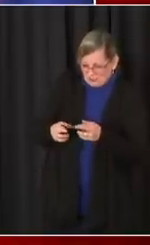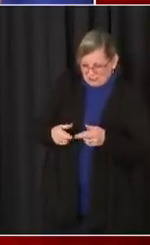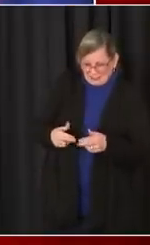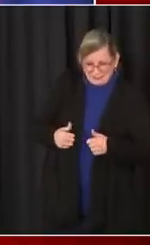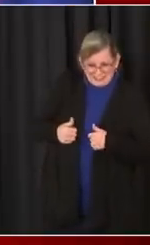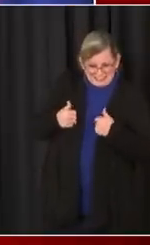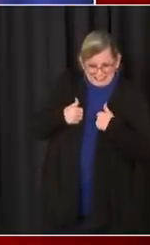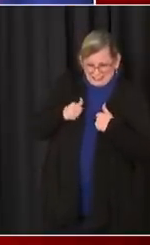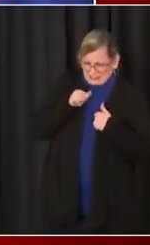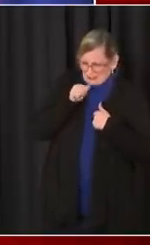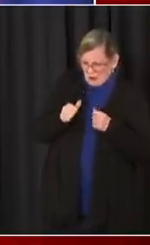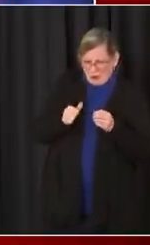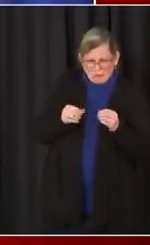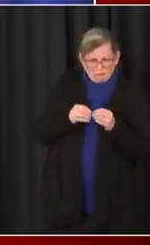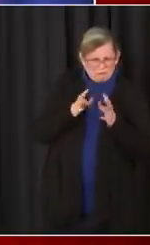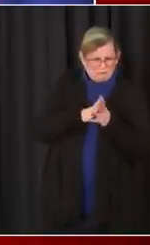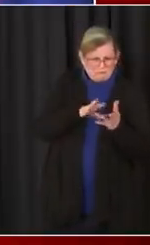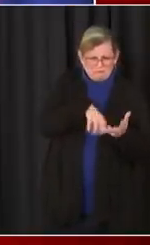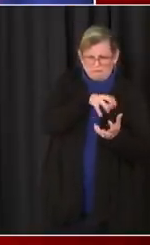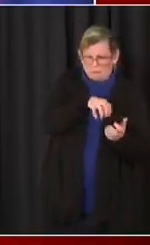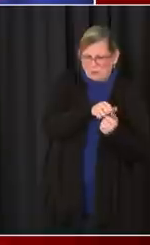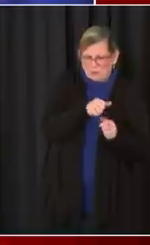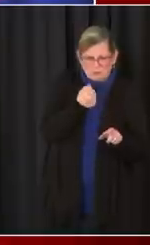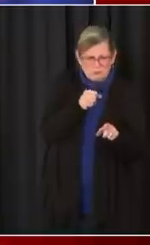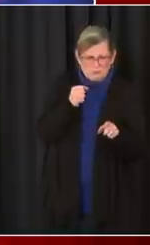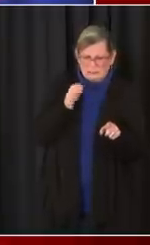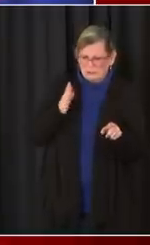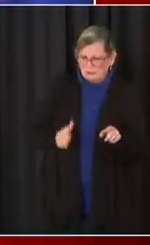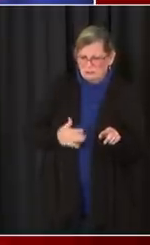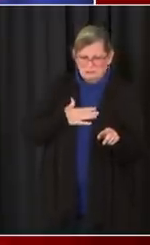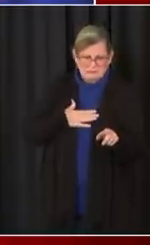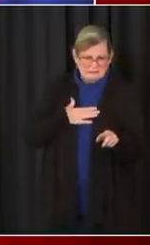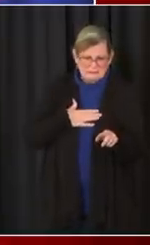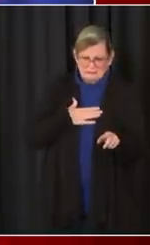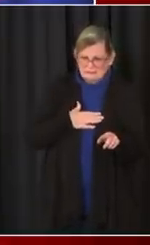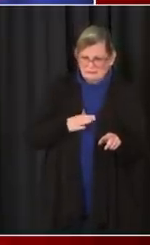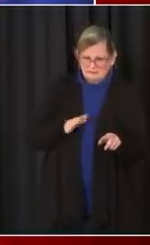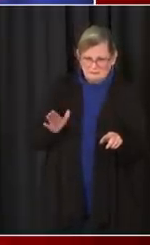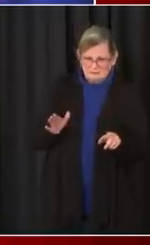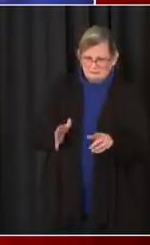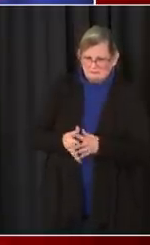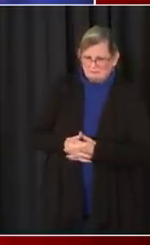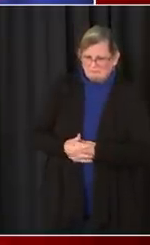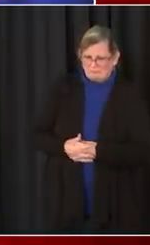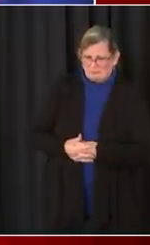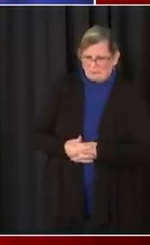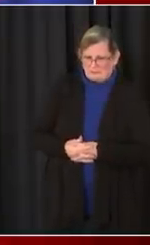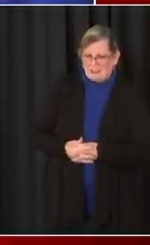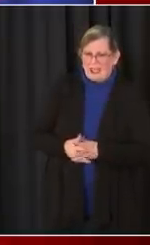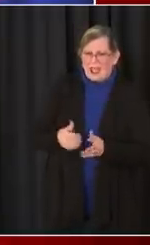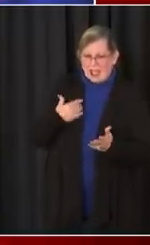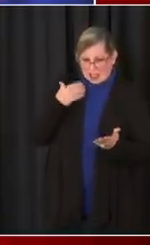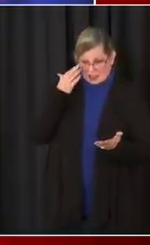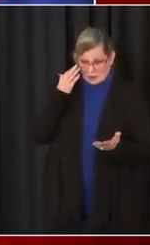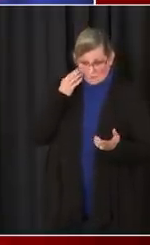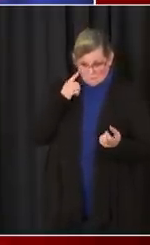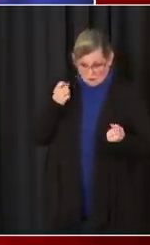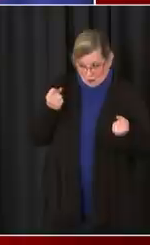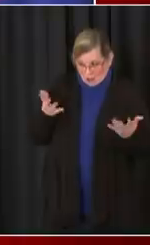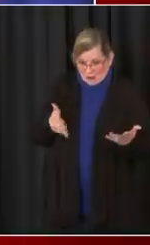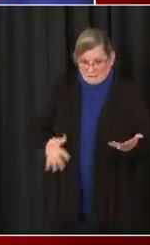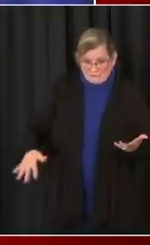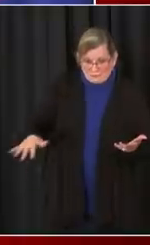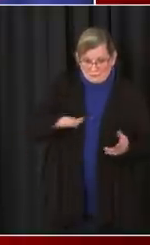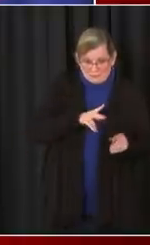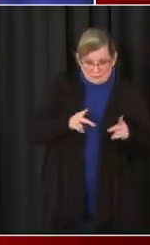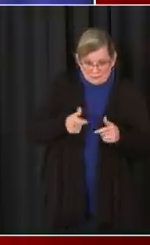county executives and leaders asked them not to participate in counter-protest. And I know for a lot of people, I've gotten